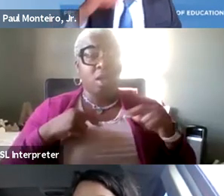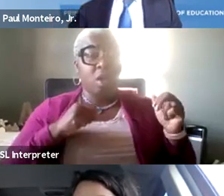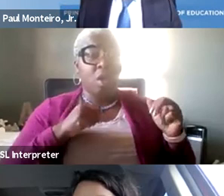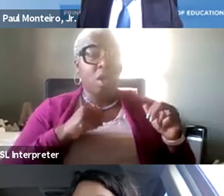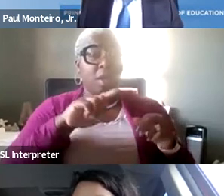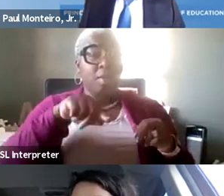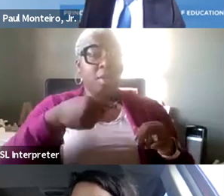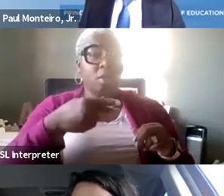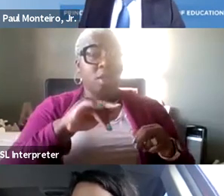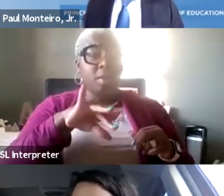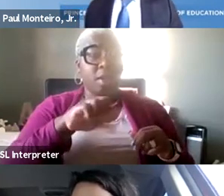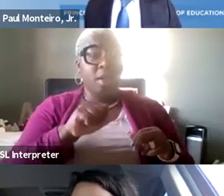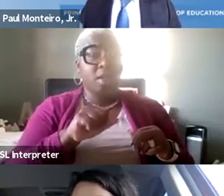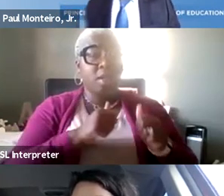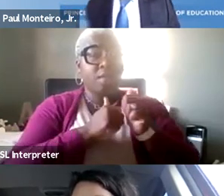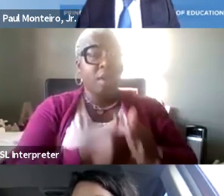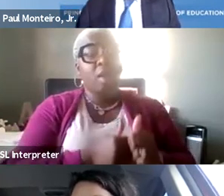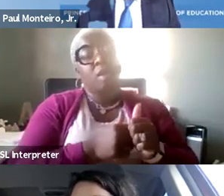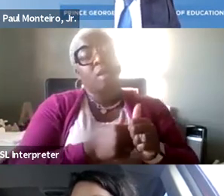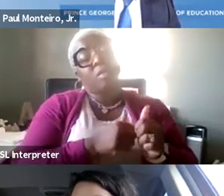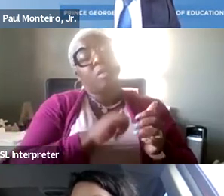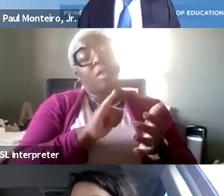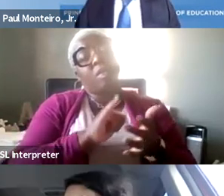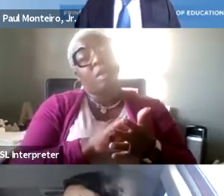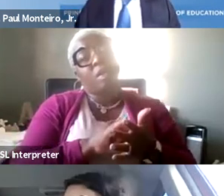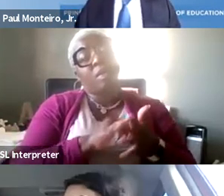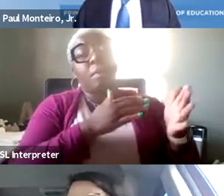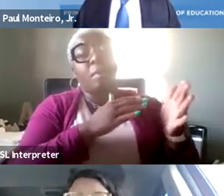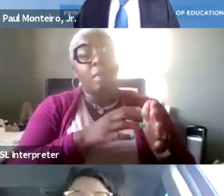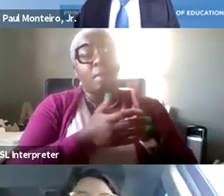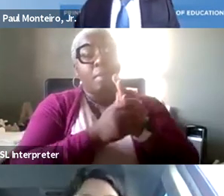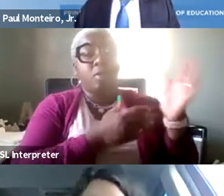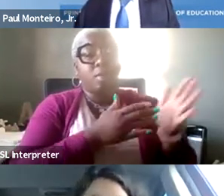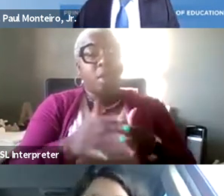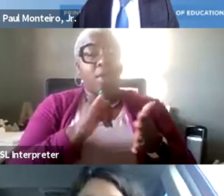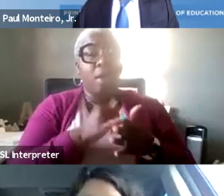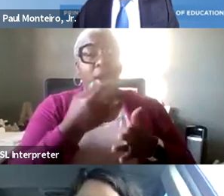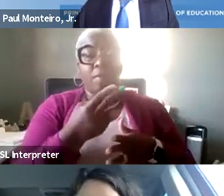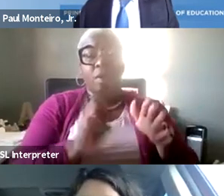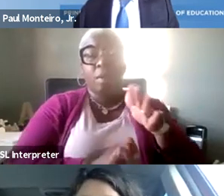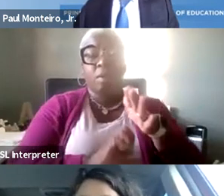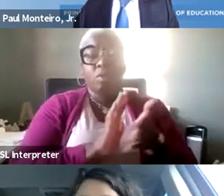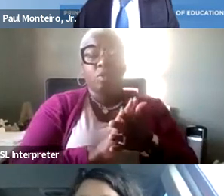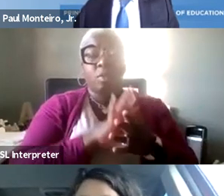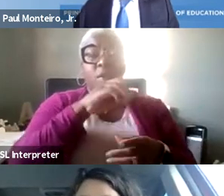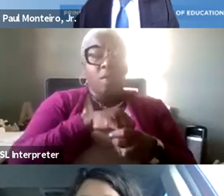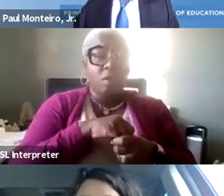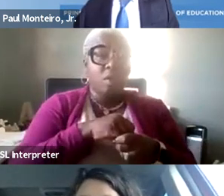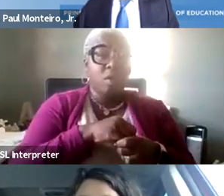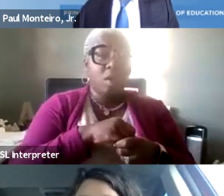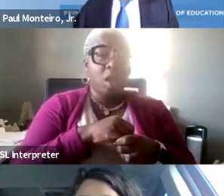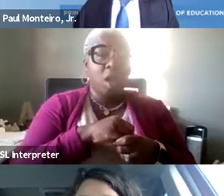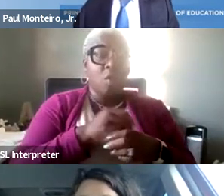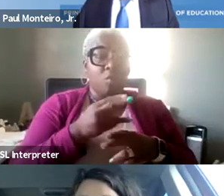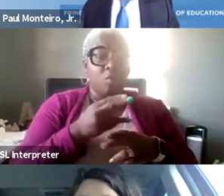Educational Facilities Master Plan, stating that Hyattsville Elementary should be included in the next round of major